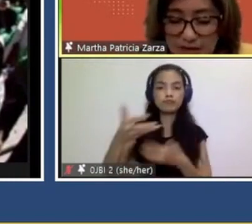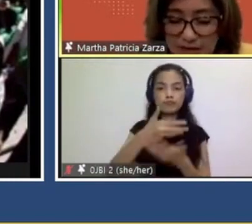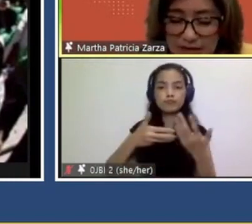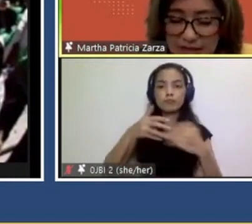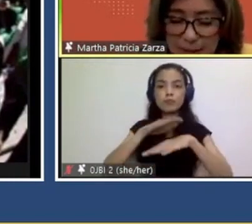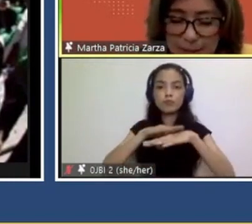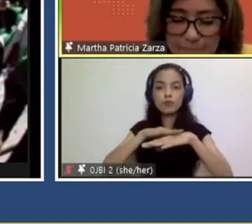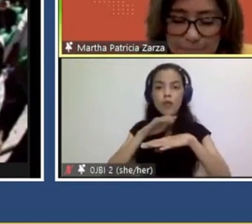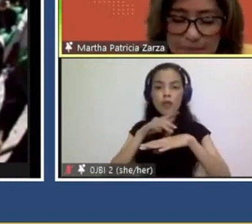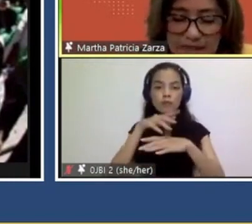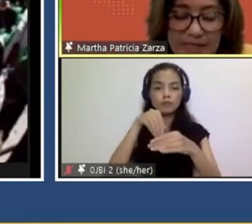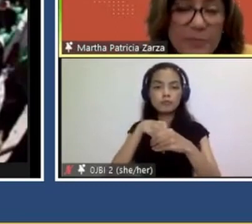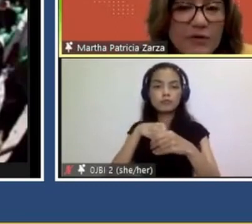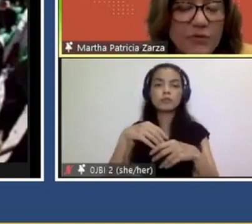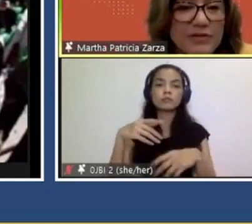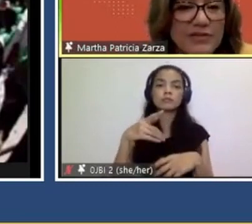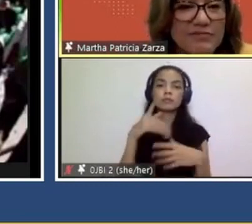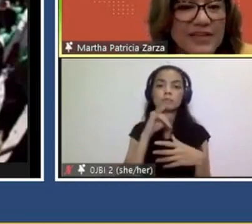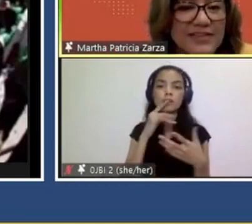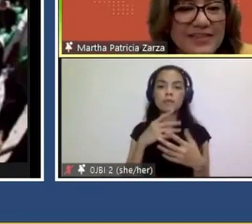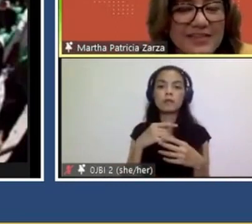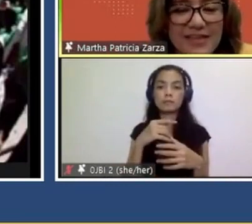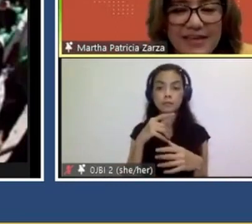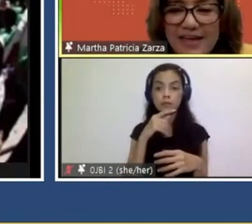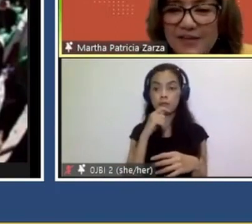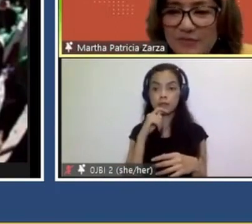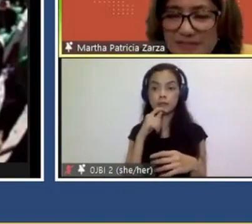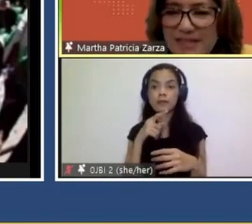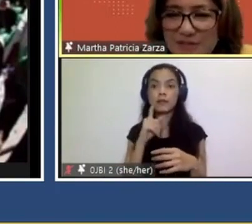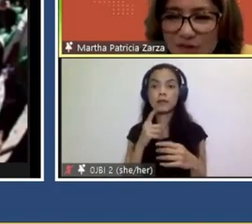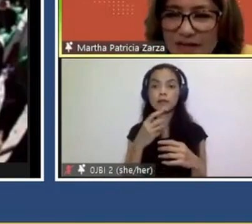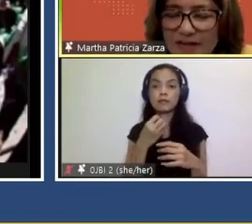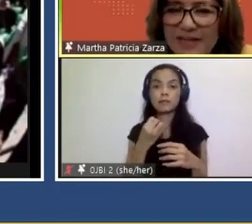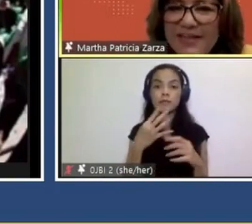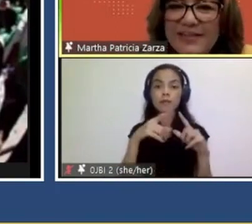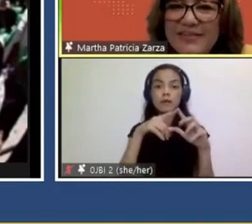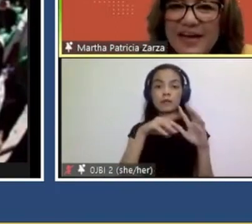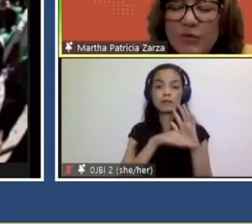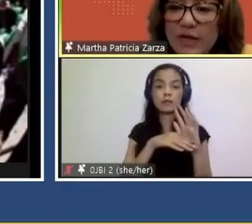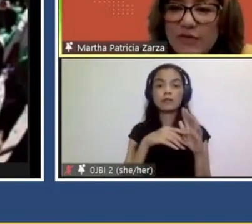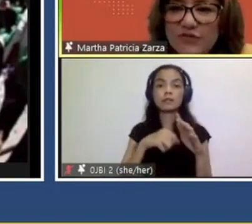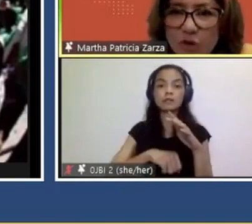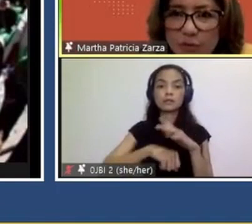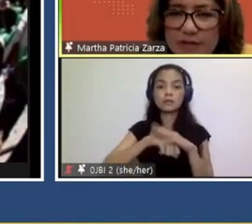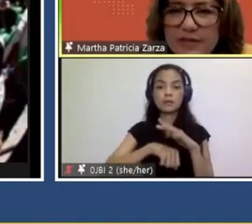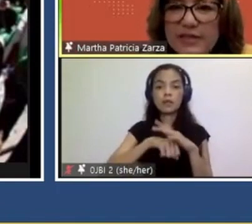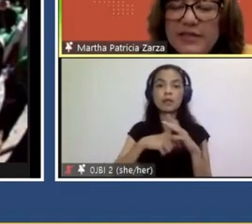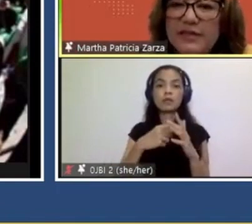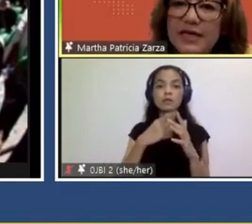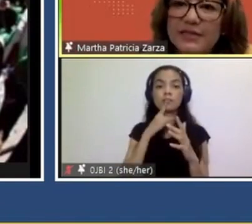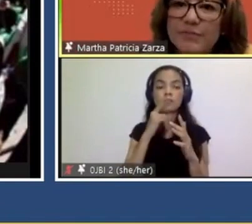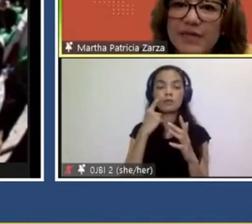culture. And it came out that this kind of events like soccer is a way of